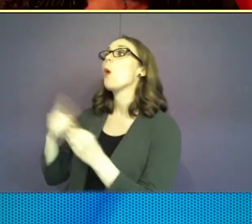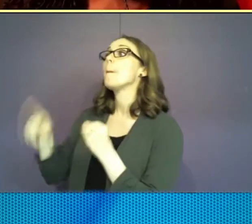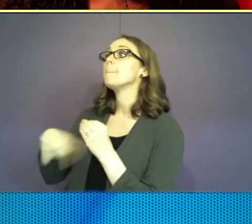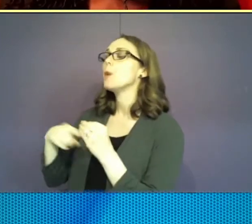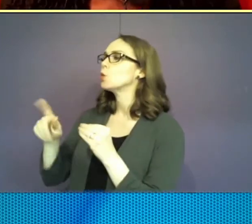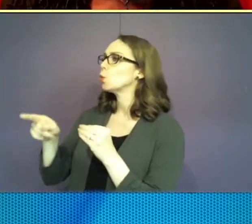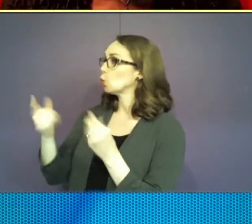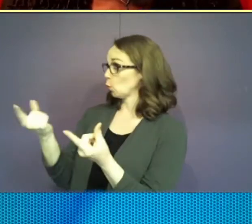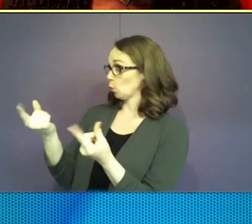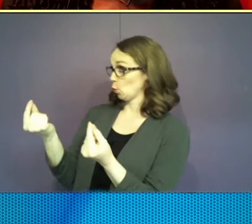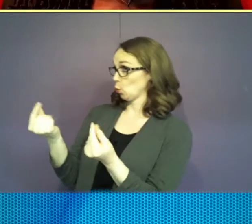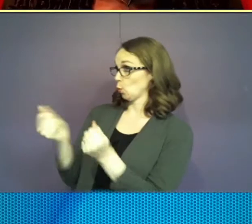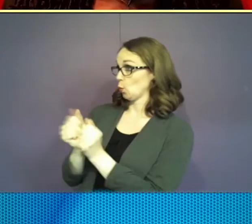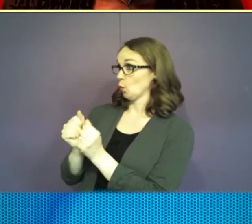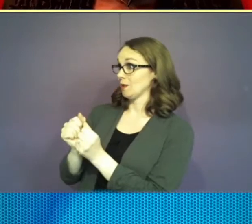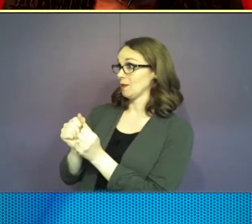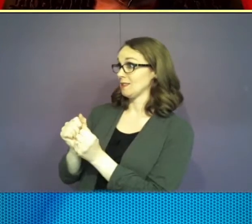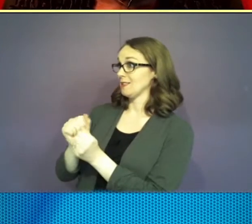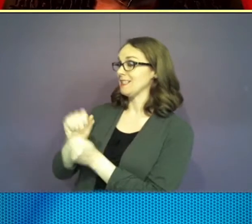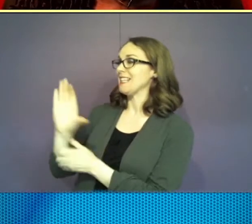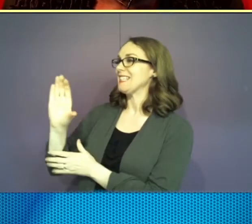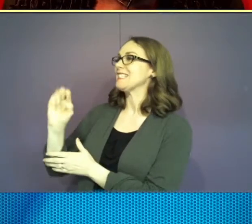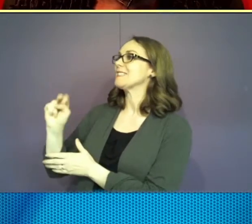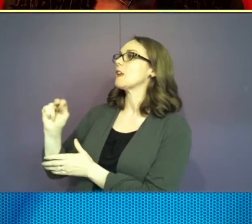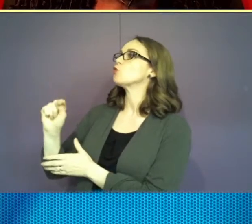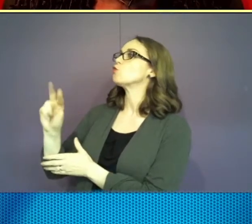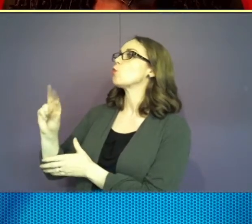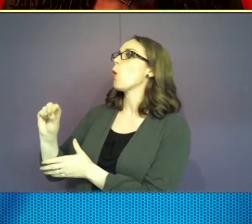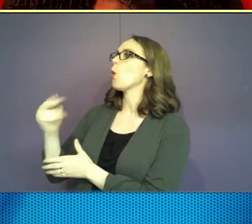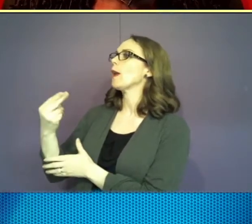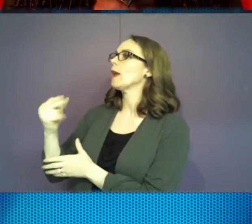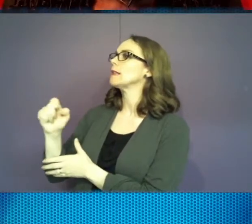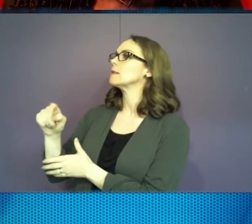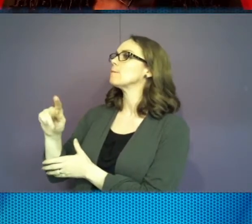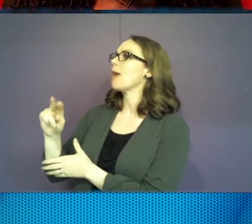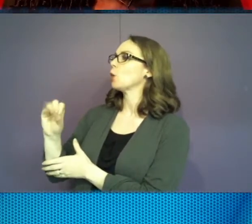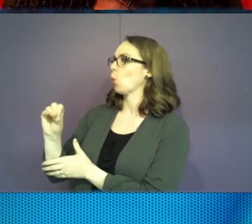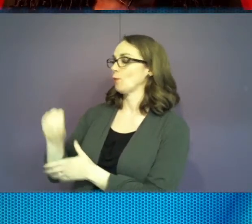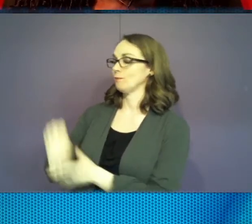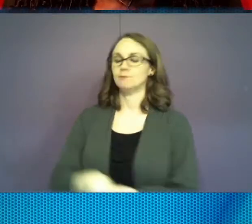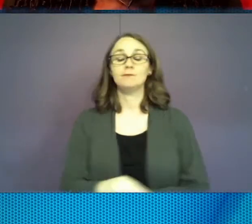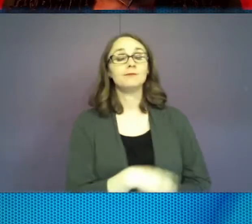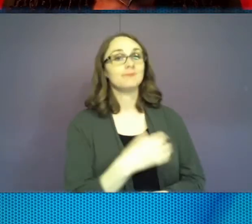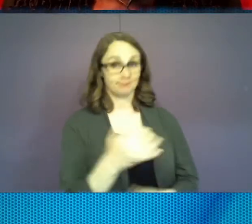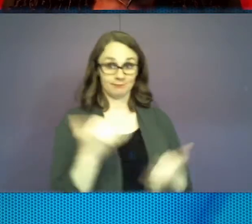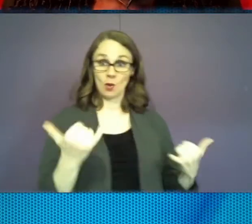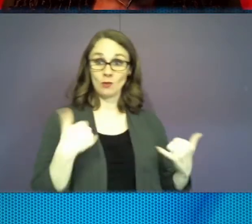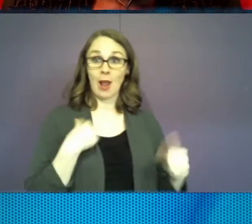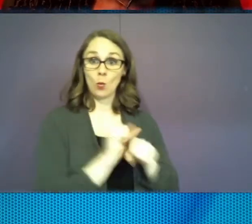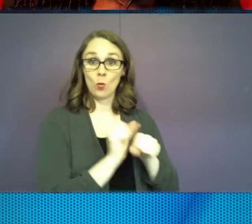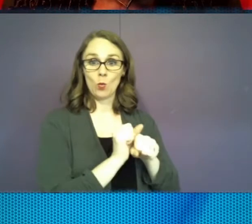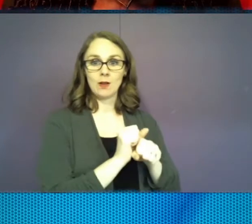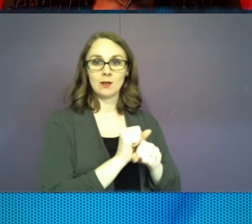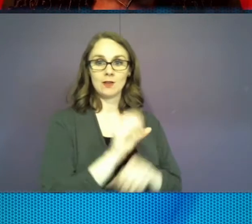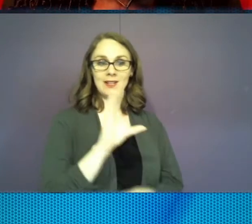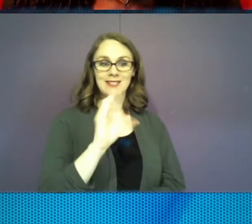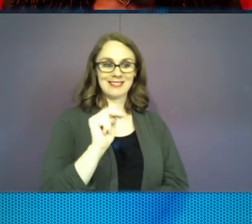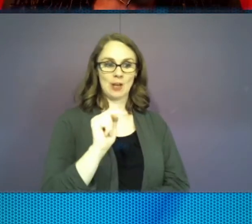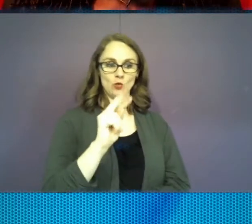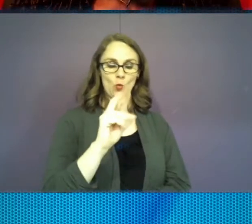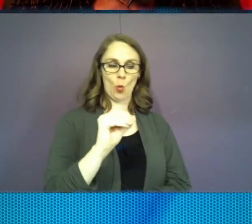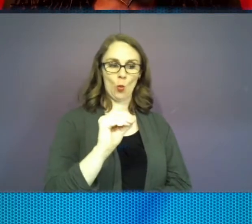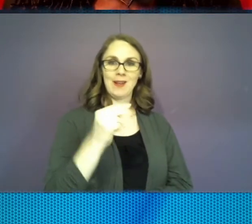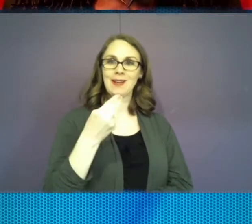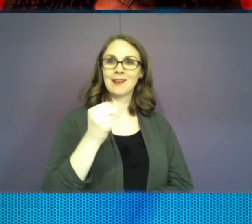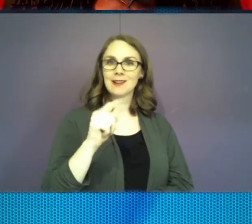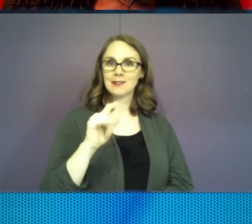what you're doing with Centro Hispano, Rosana. Yeah. For now, I work in the Centro Hispano for specific